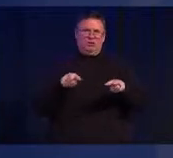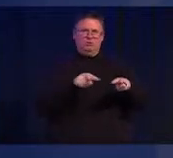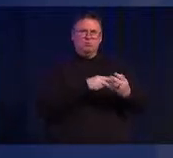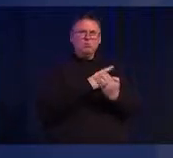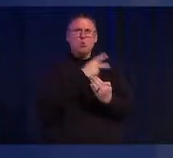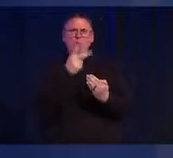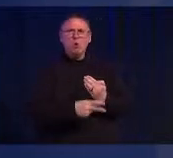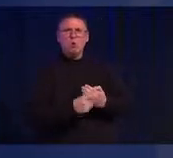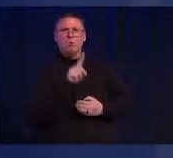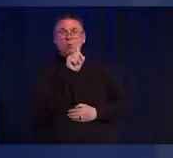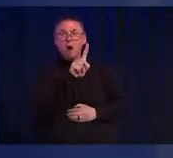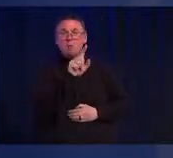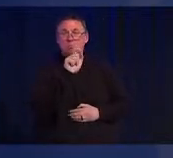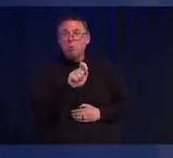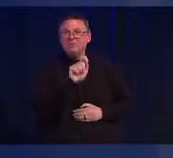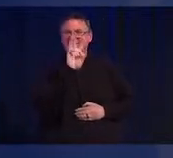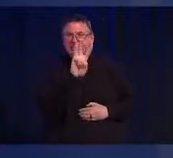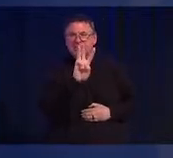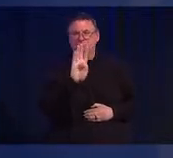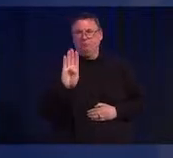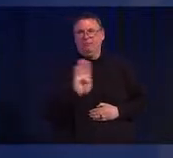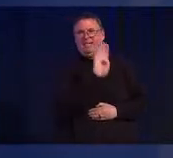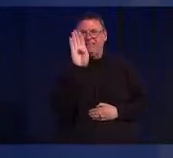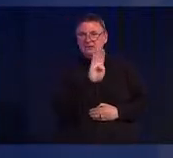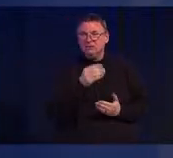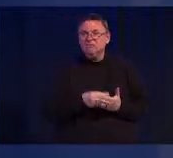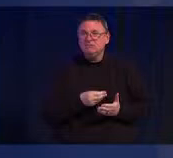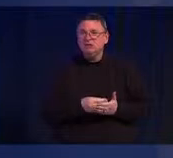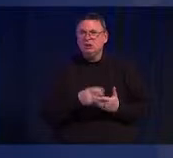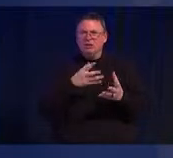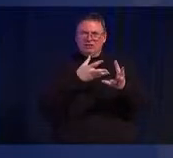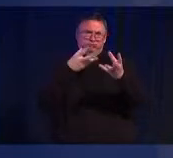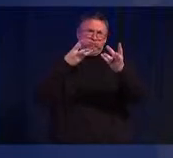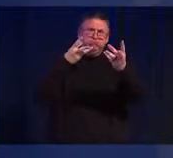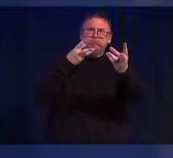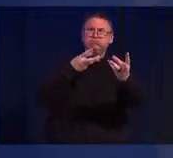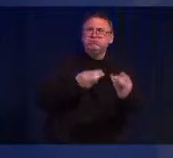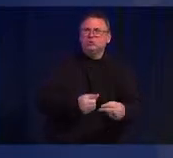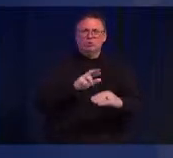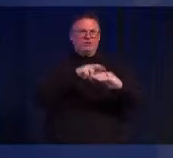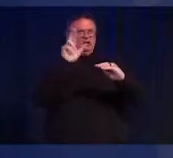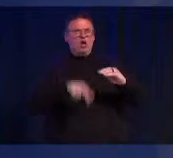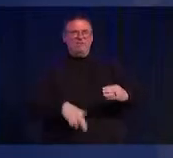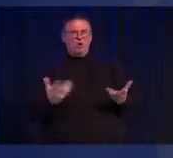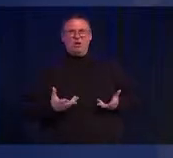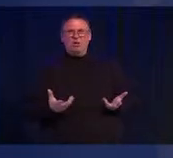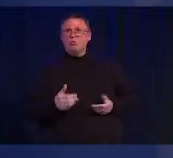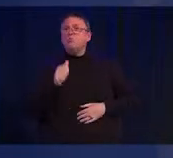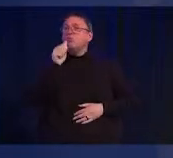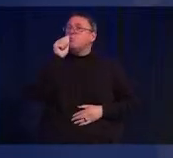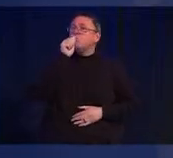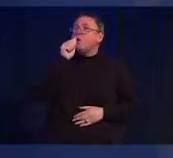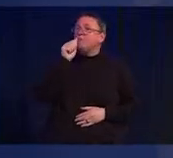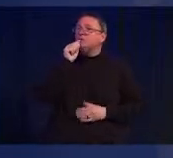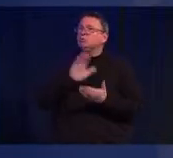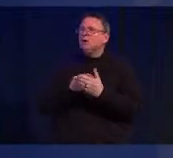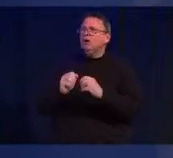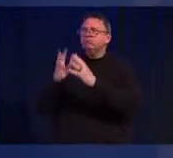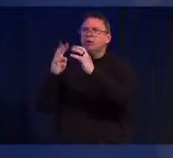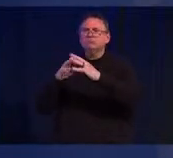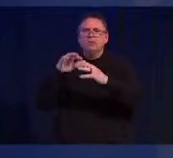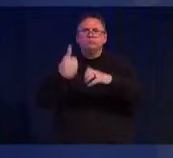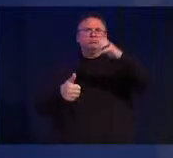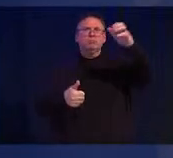billion is going into a program that is not getting academic results, that is having private schools boom everywhere without